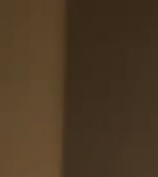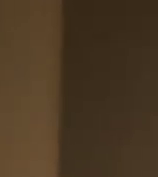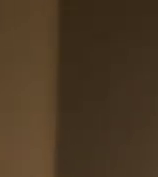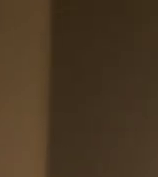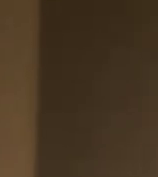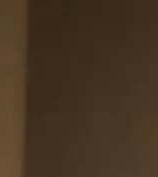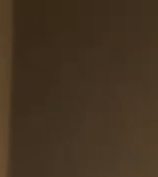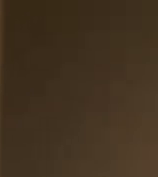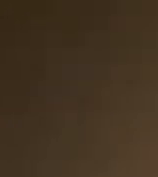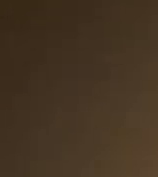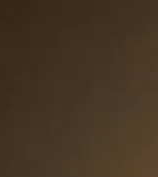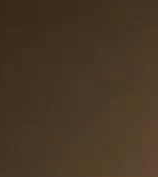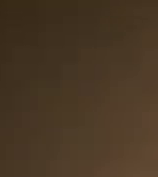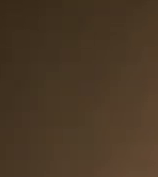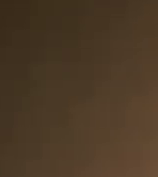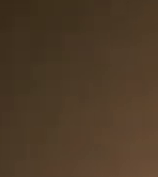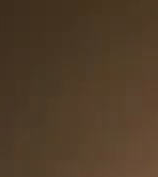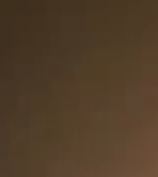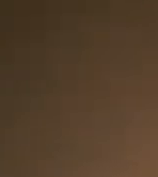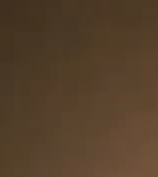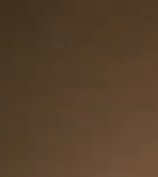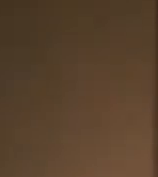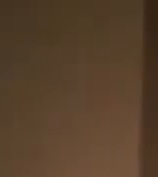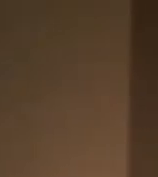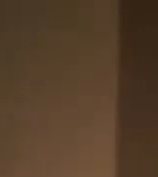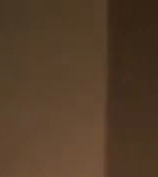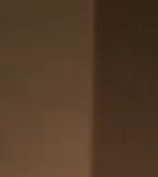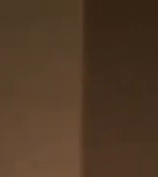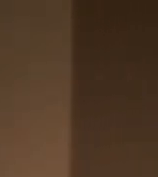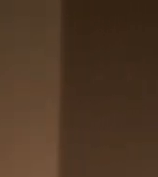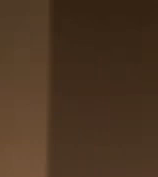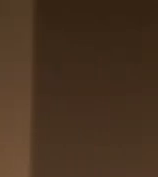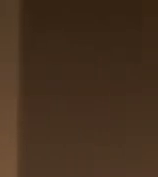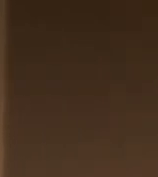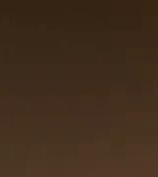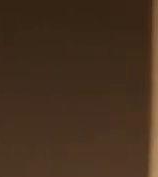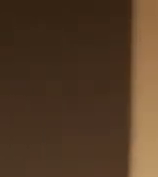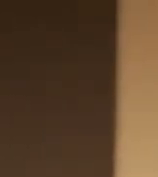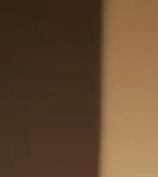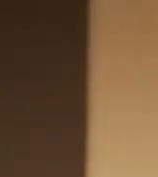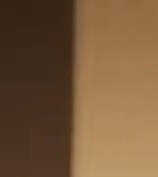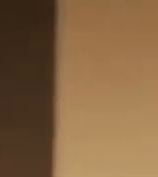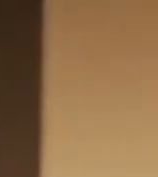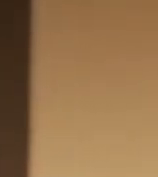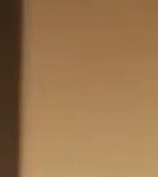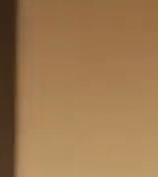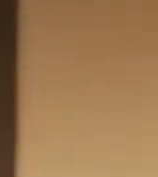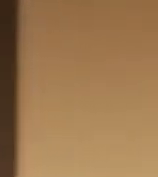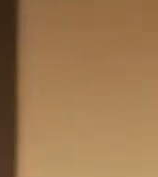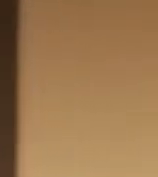equity in this country, let alone the globe, without action on climate change.